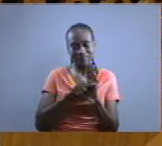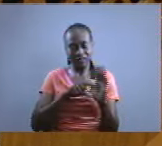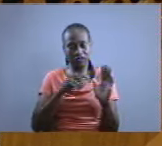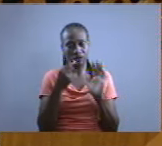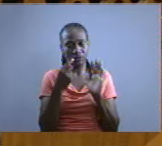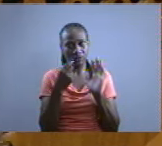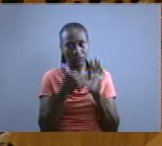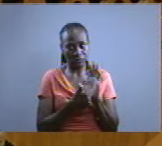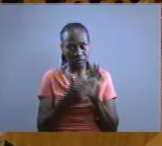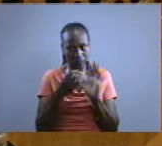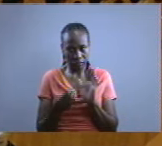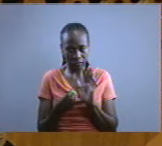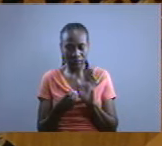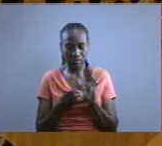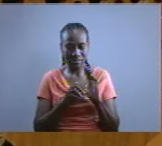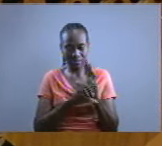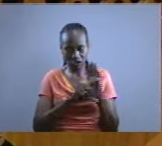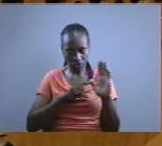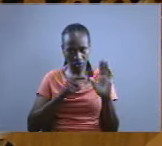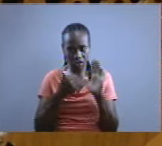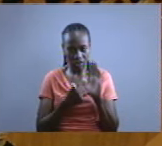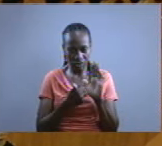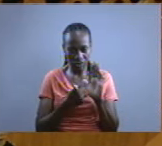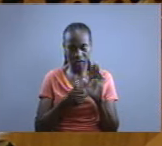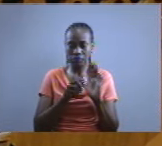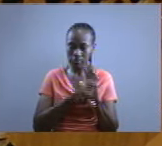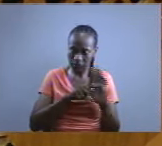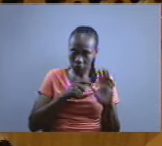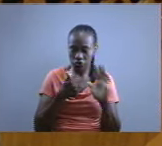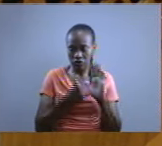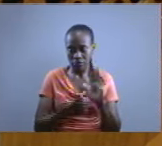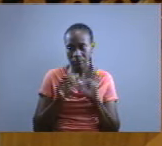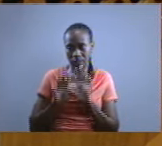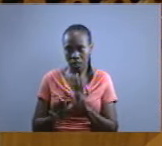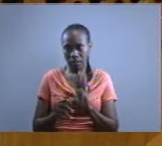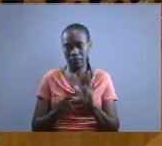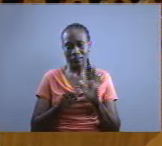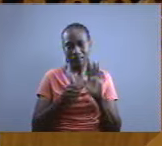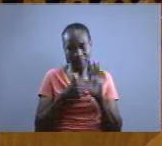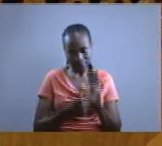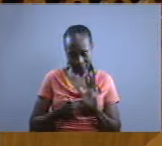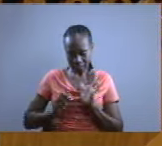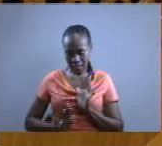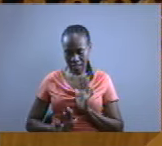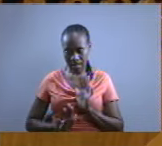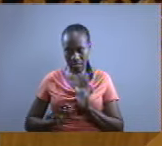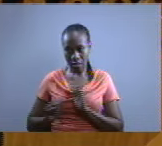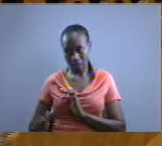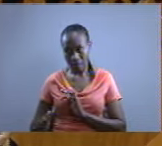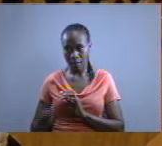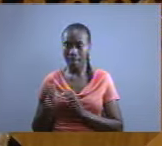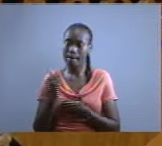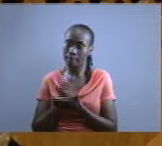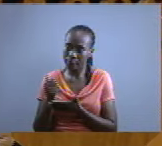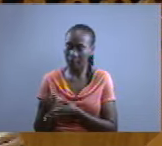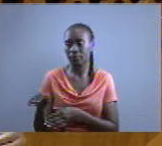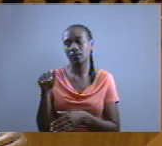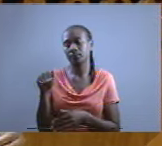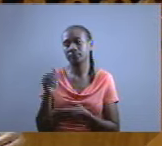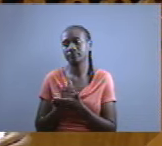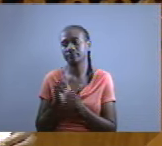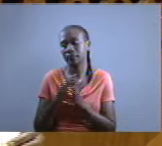60, subsection 6, Section 69, and Section 69A of the Banks Act. And